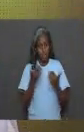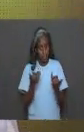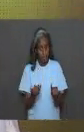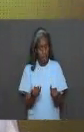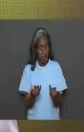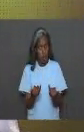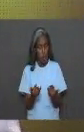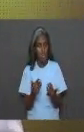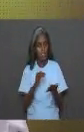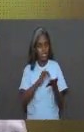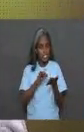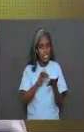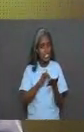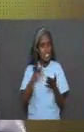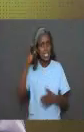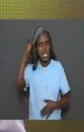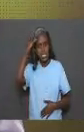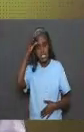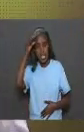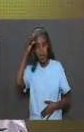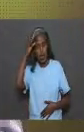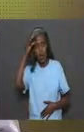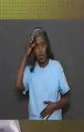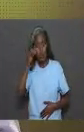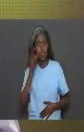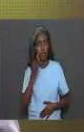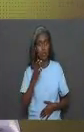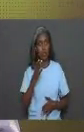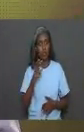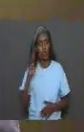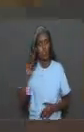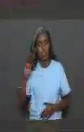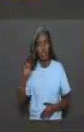Now let us study the concept of a rate.